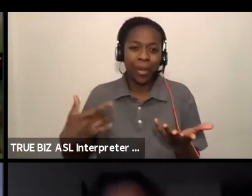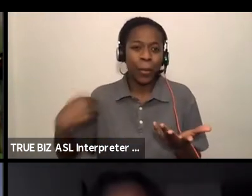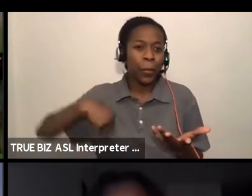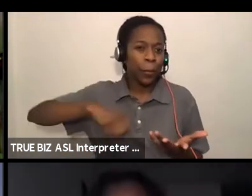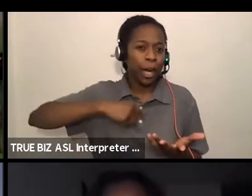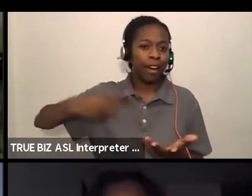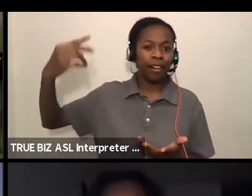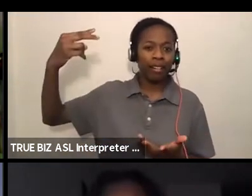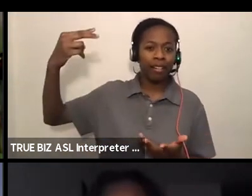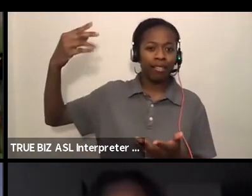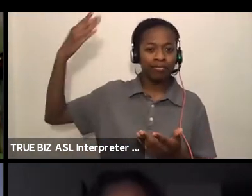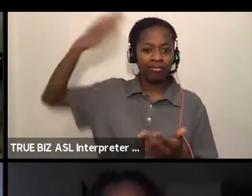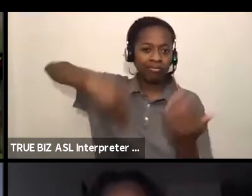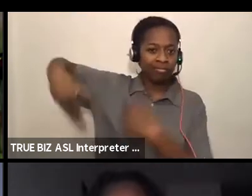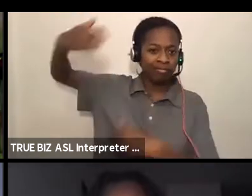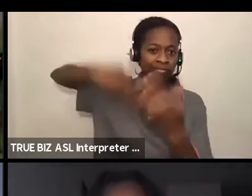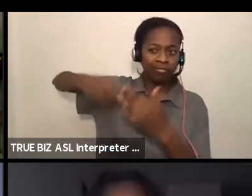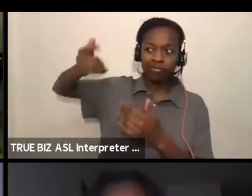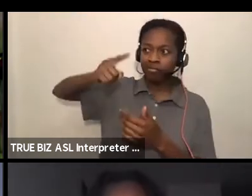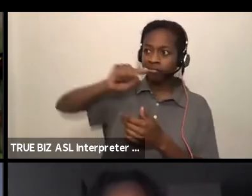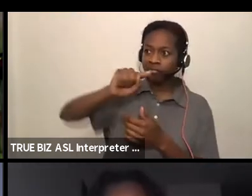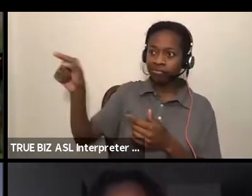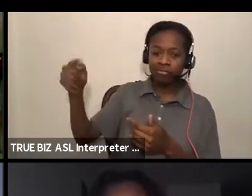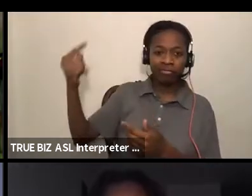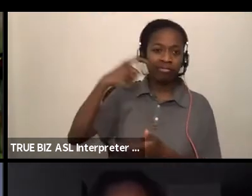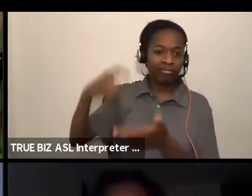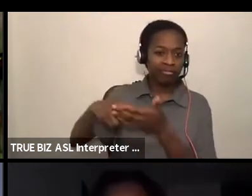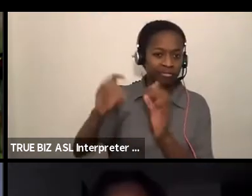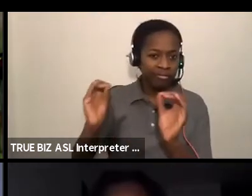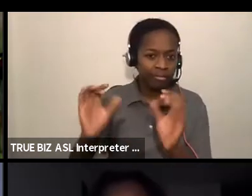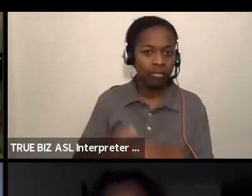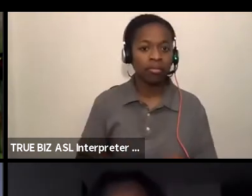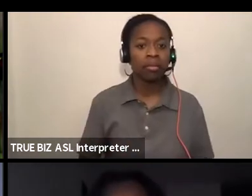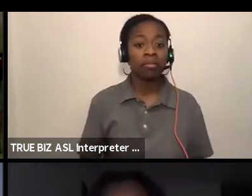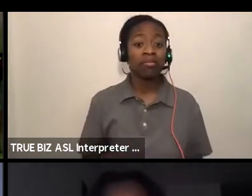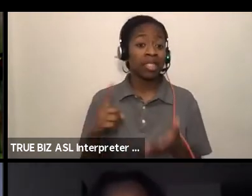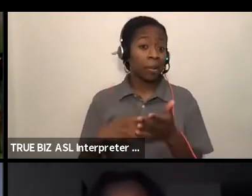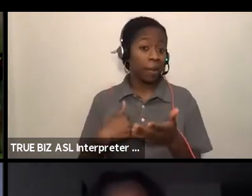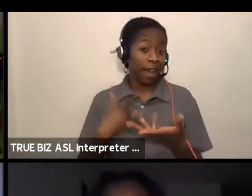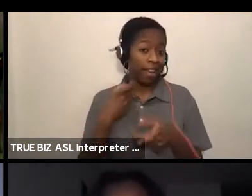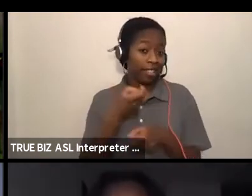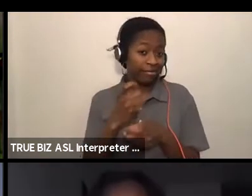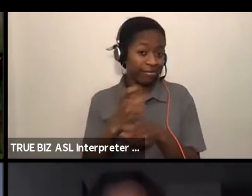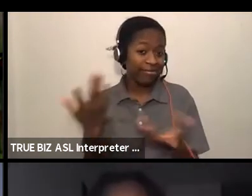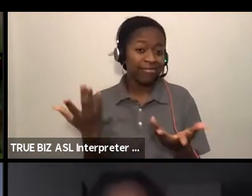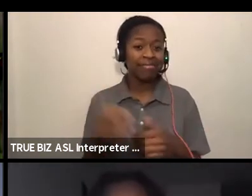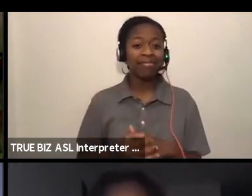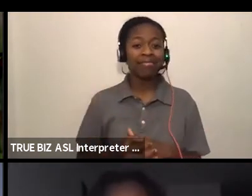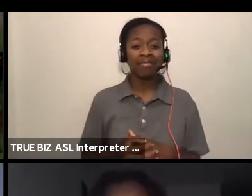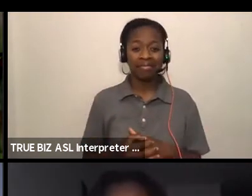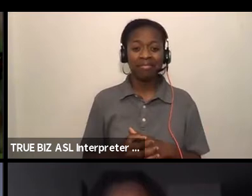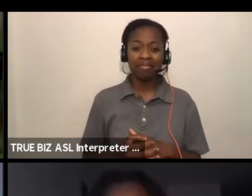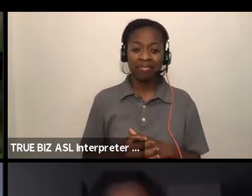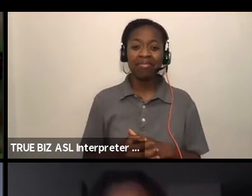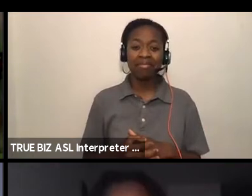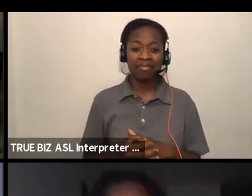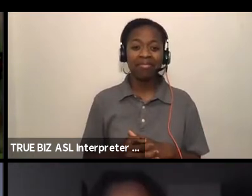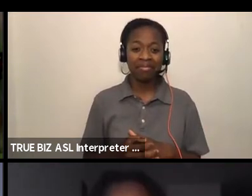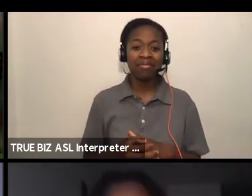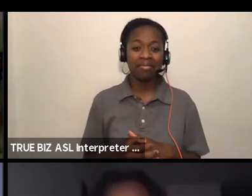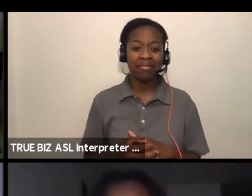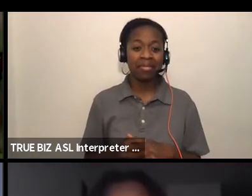learn early coming into it. You know, there's sometimes like I even make the joke myself. I'm like, the amount of therapy I would have like